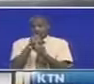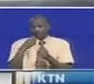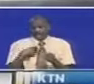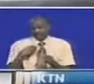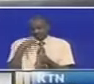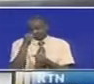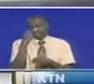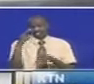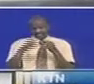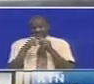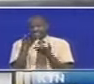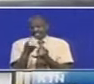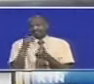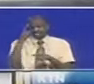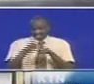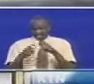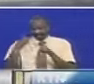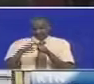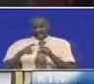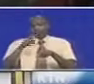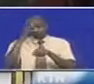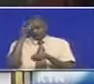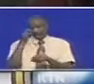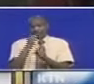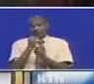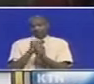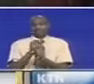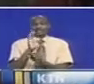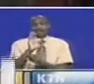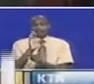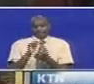held as a result of the performance. Philip Keitan, KTN Business.